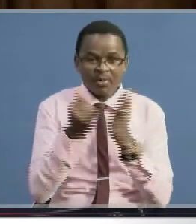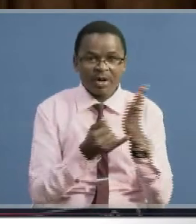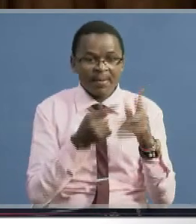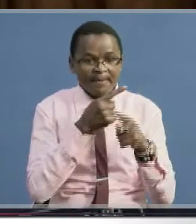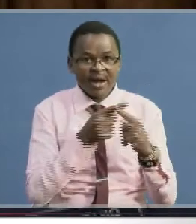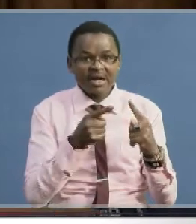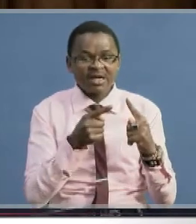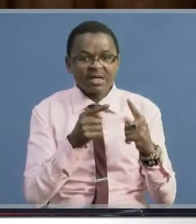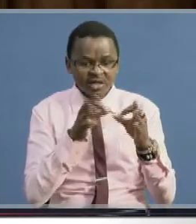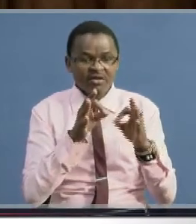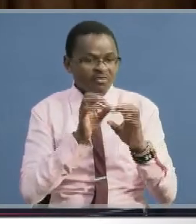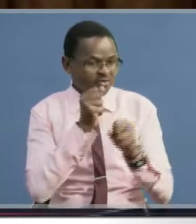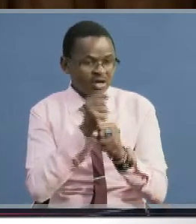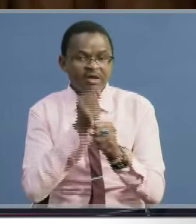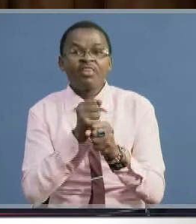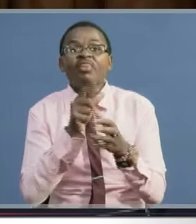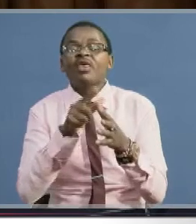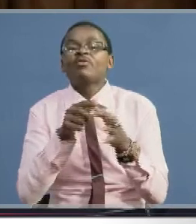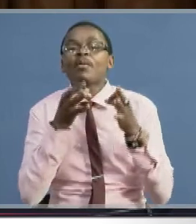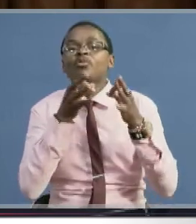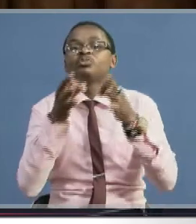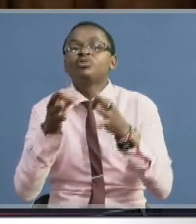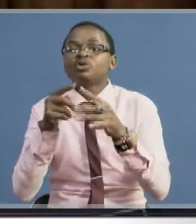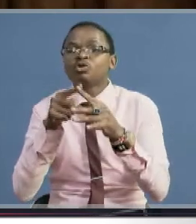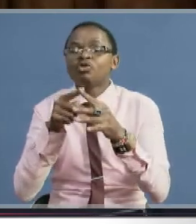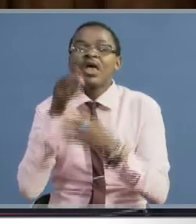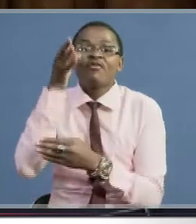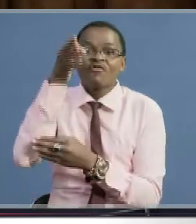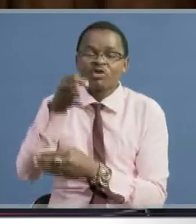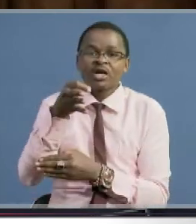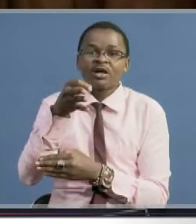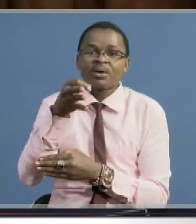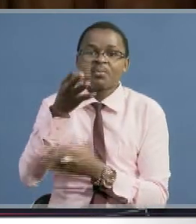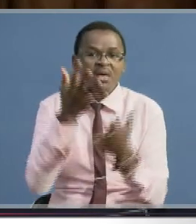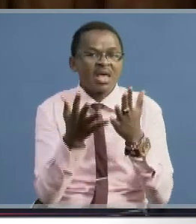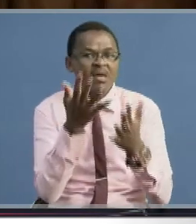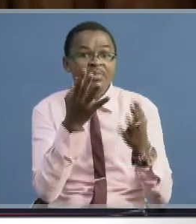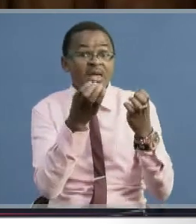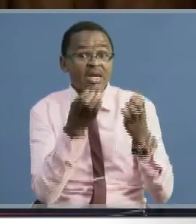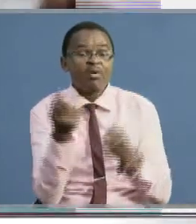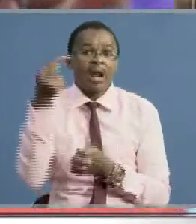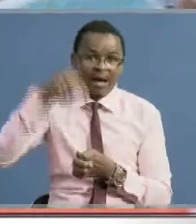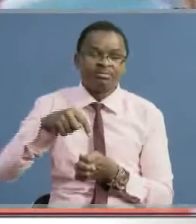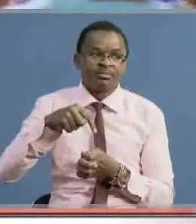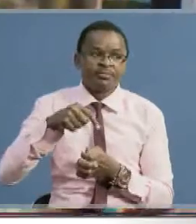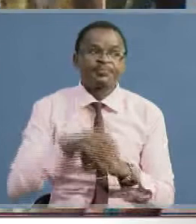that cannot be done, we'll have to postpone it to the future where perhaps the need will arise.